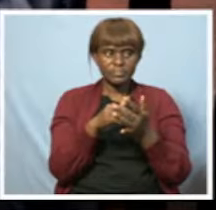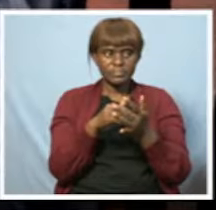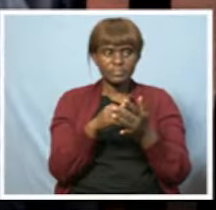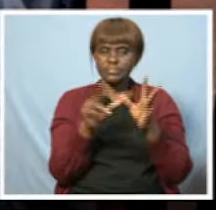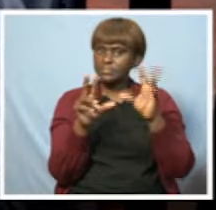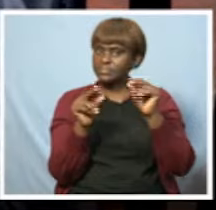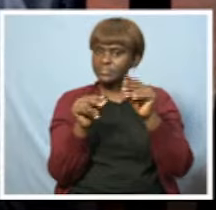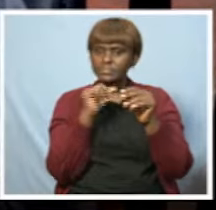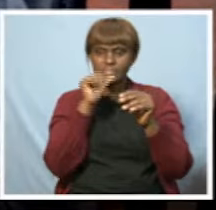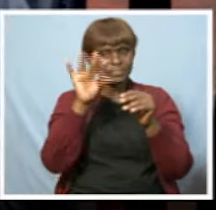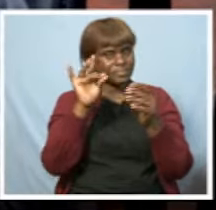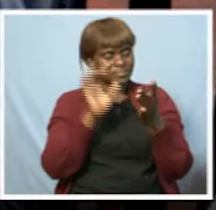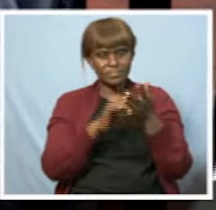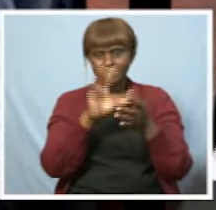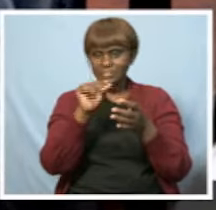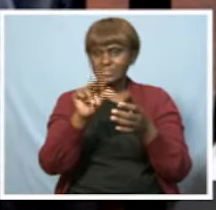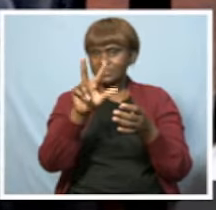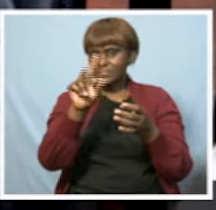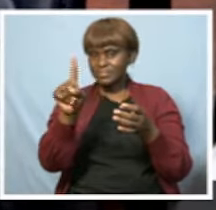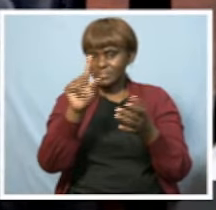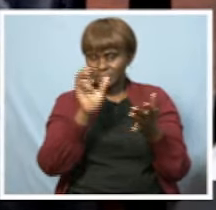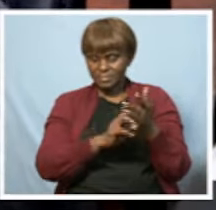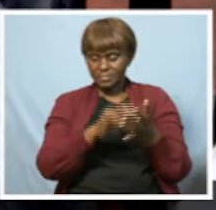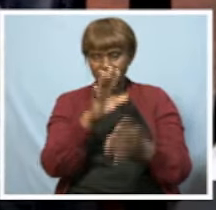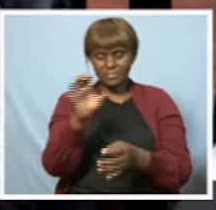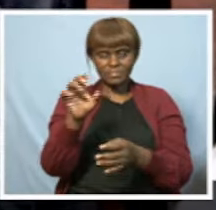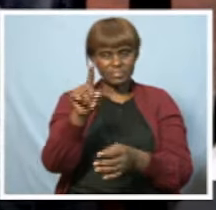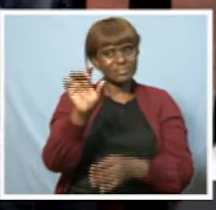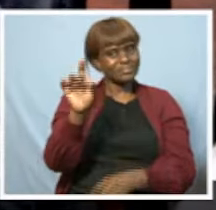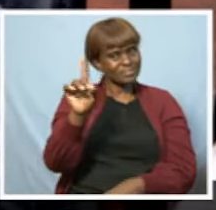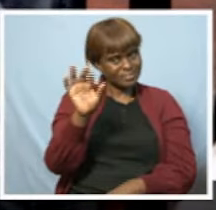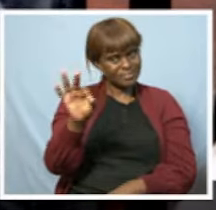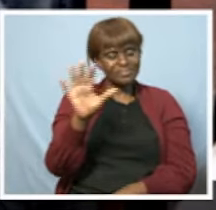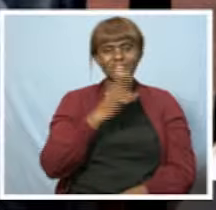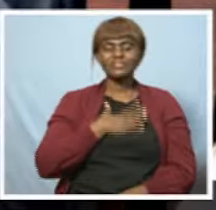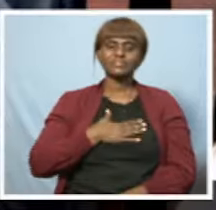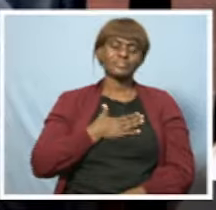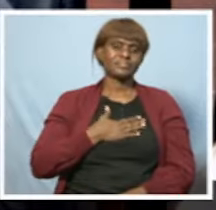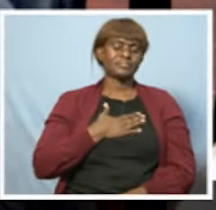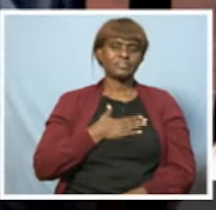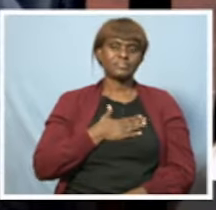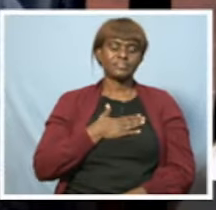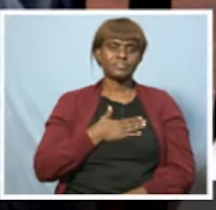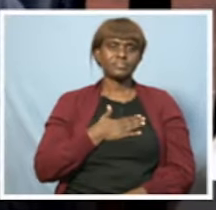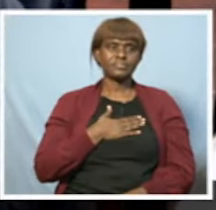no, it's not 8,000. It's 31,500. DF, please.